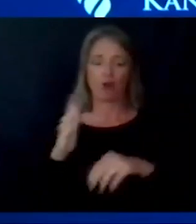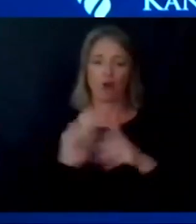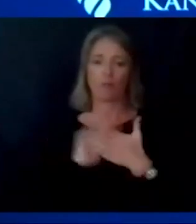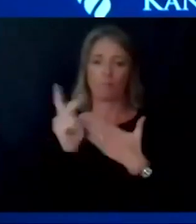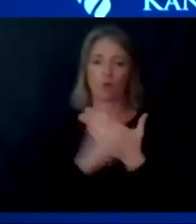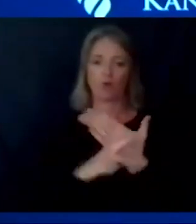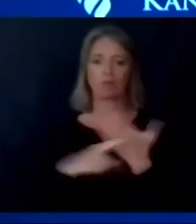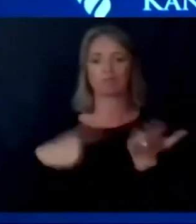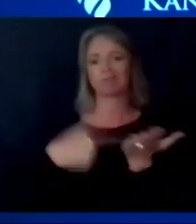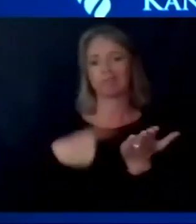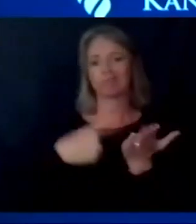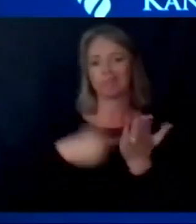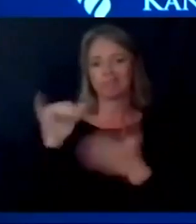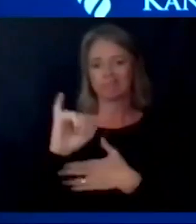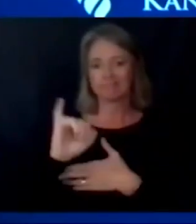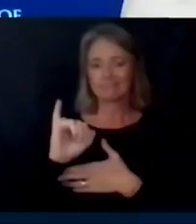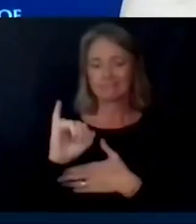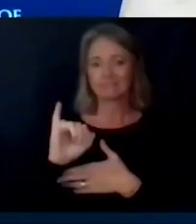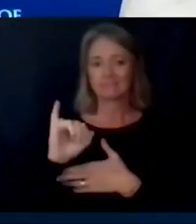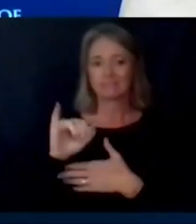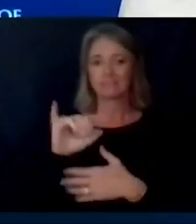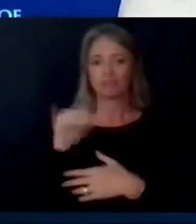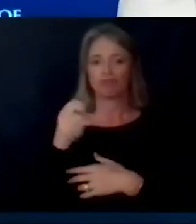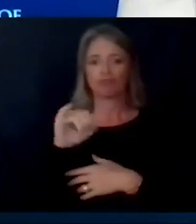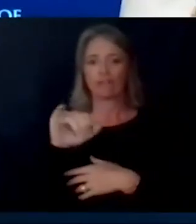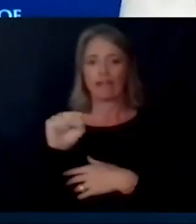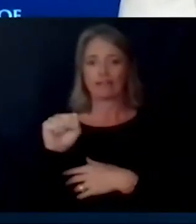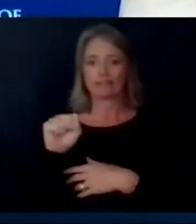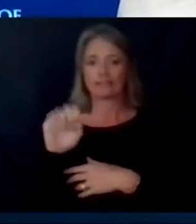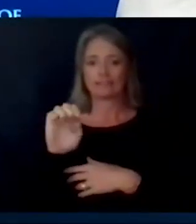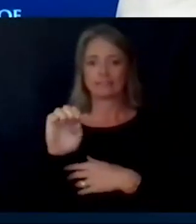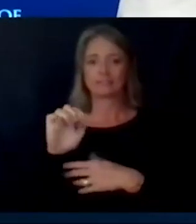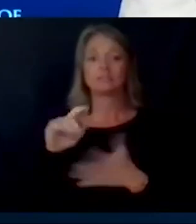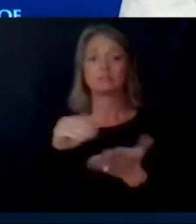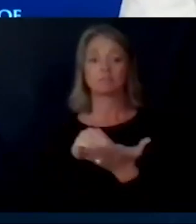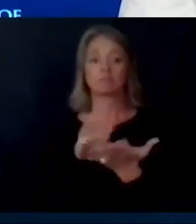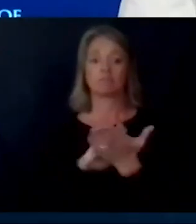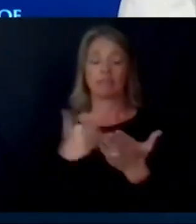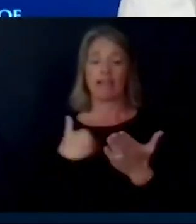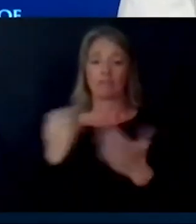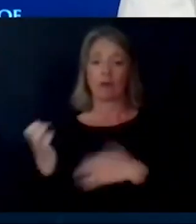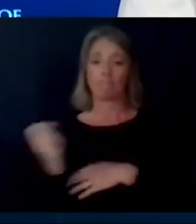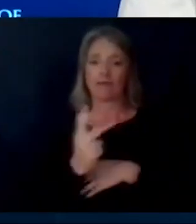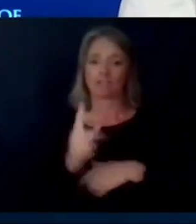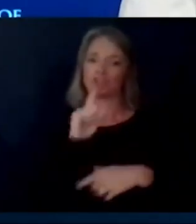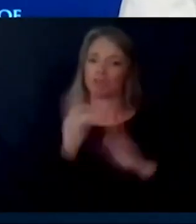earmark that, have her come back. She really runs a lot of our patient billing and